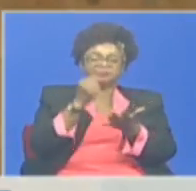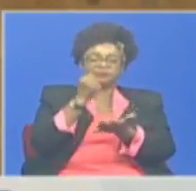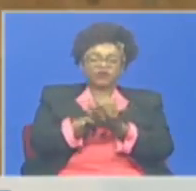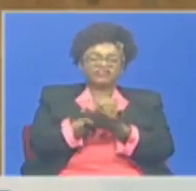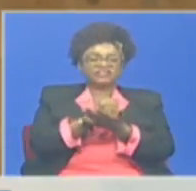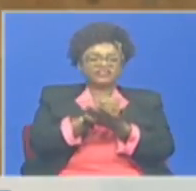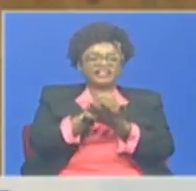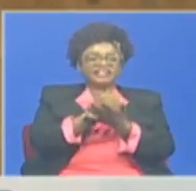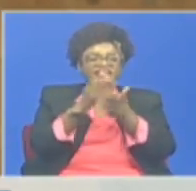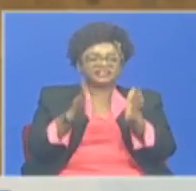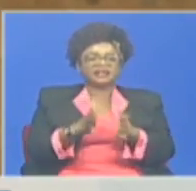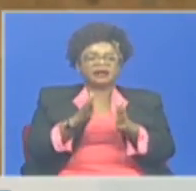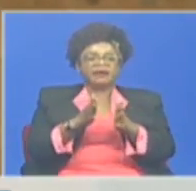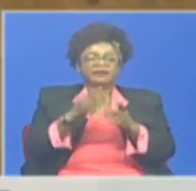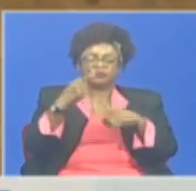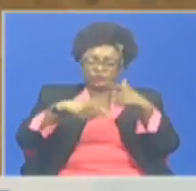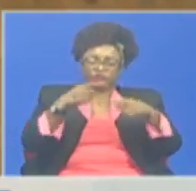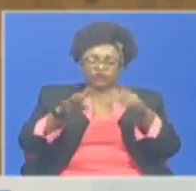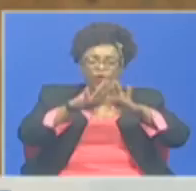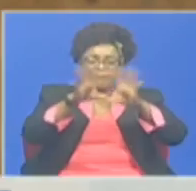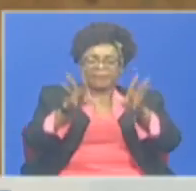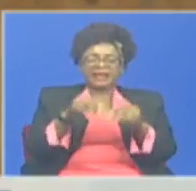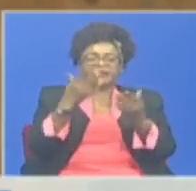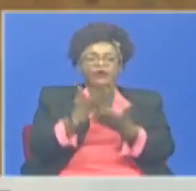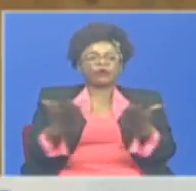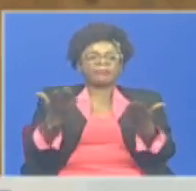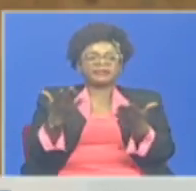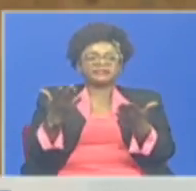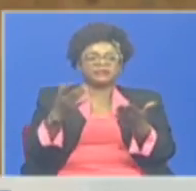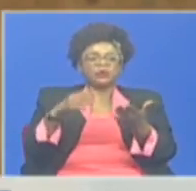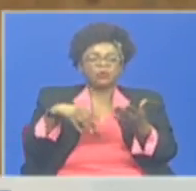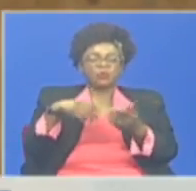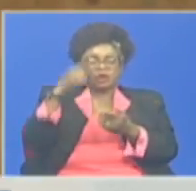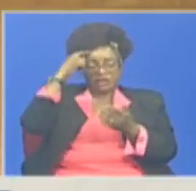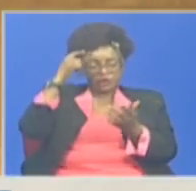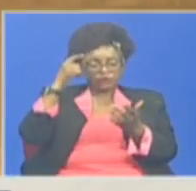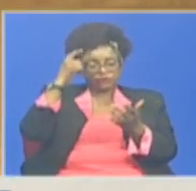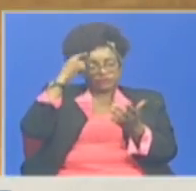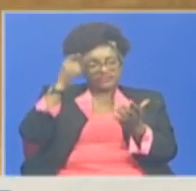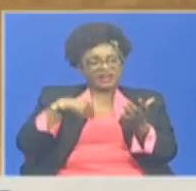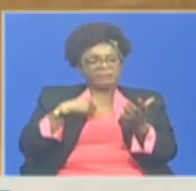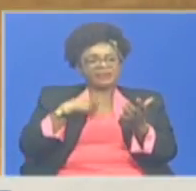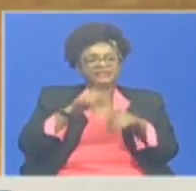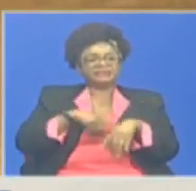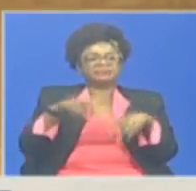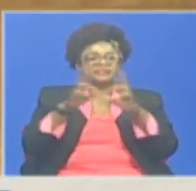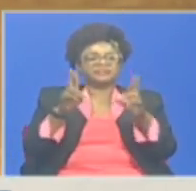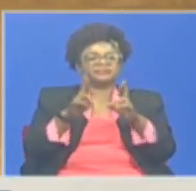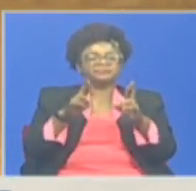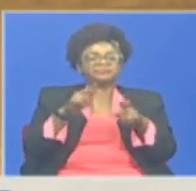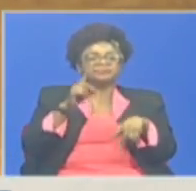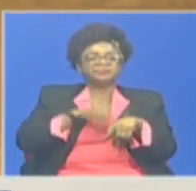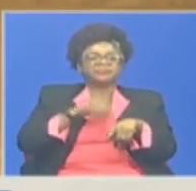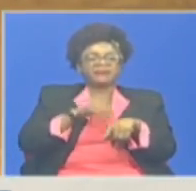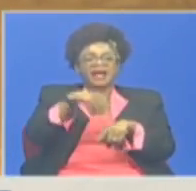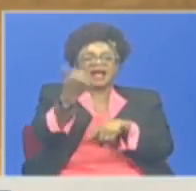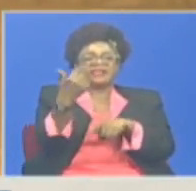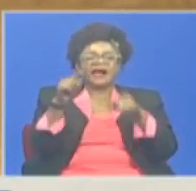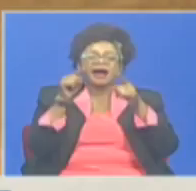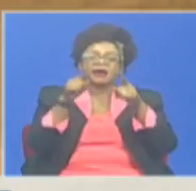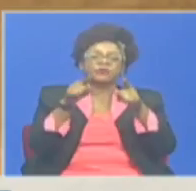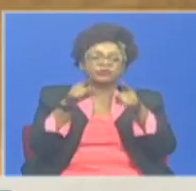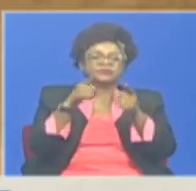is still compiling the documents and will notify me once they are ready. Hata wakati wengine wana accuse hizi